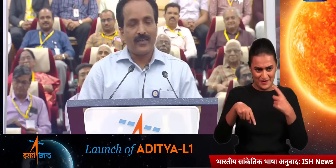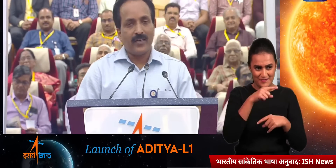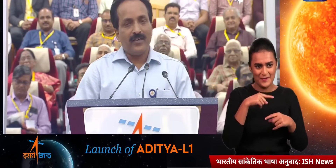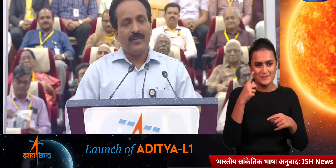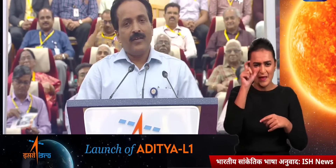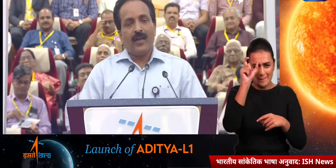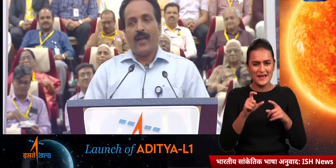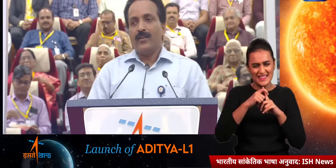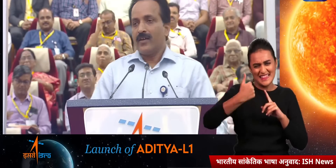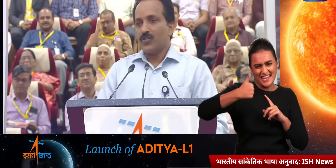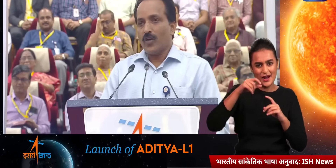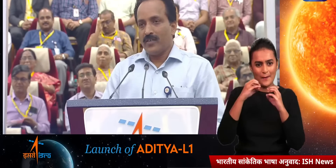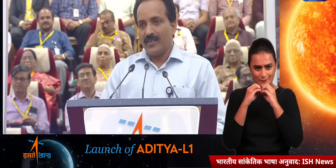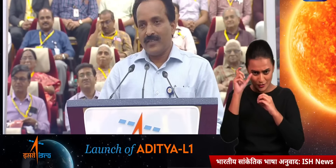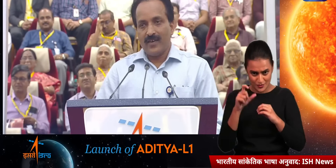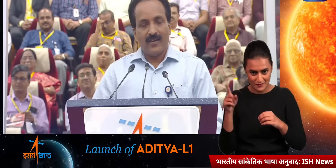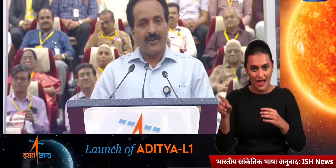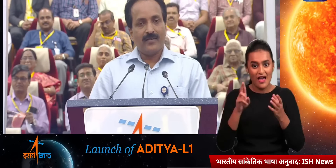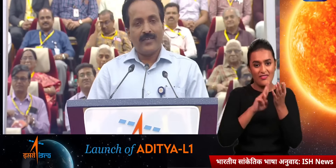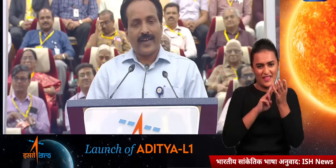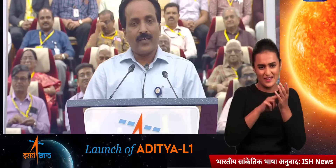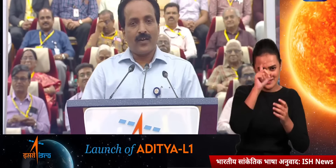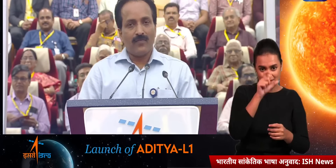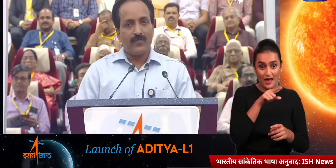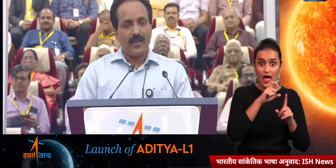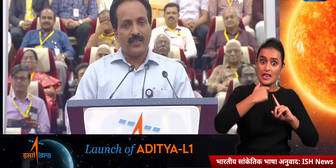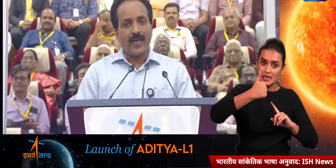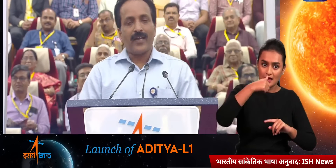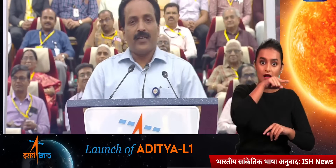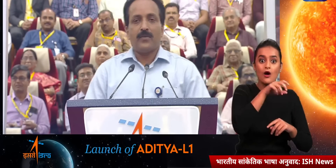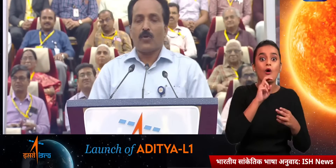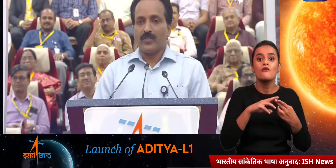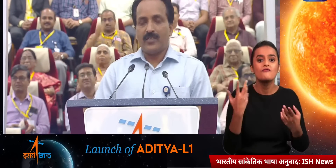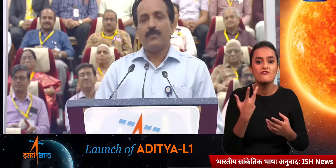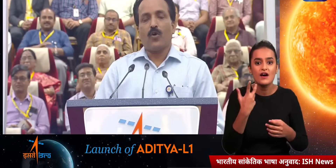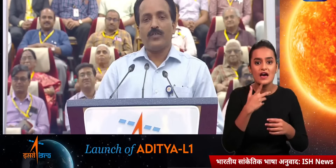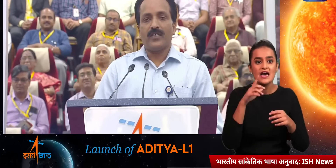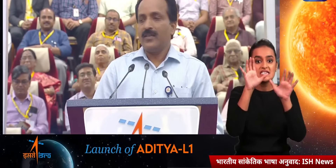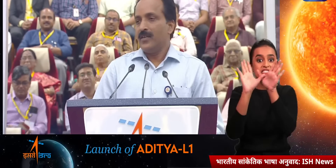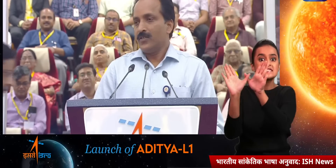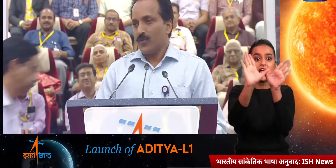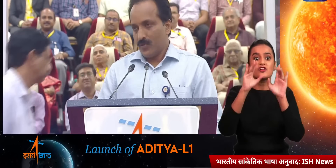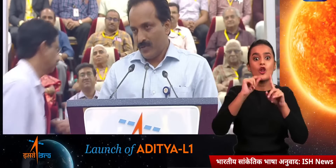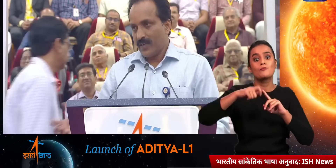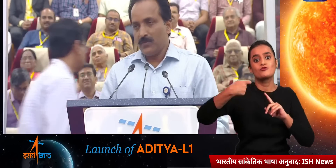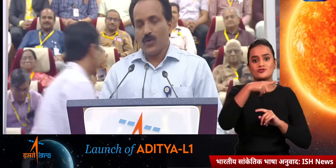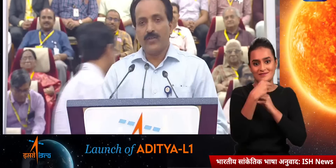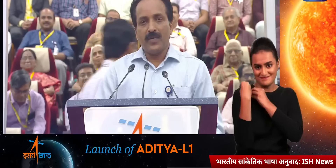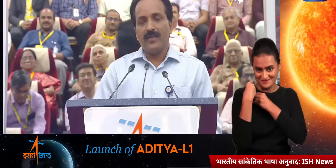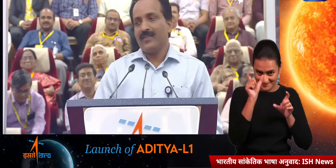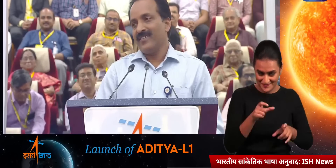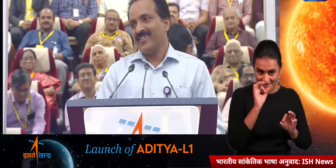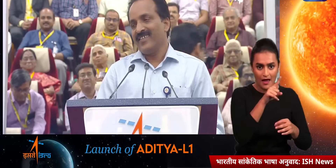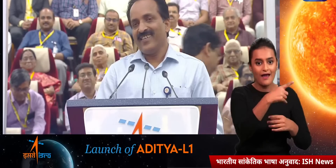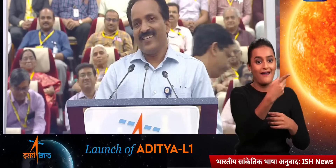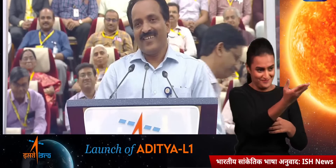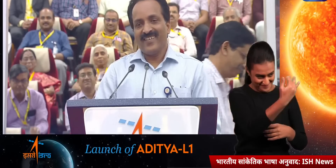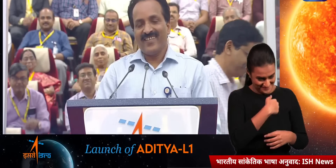mission director, and Nigar Shaji, the director of the satellite project. So let them join me.